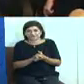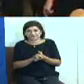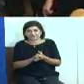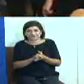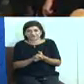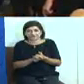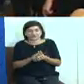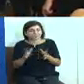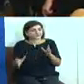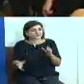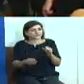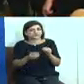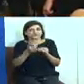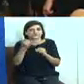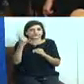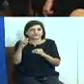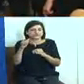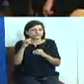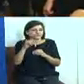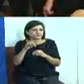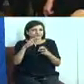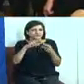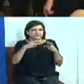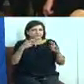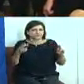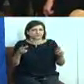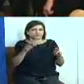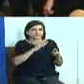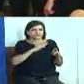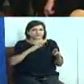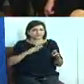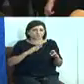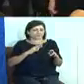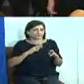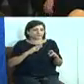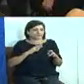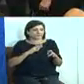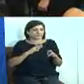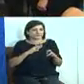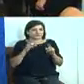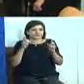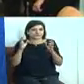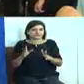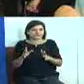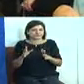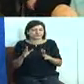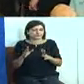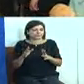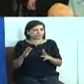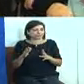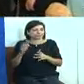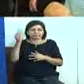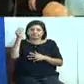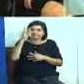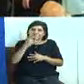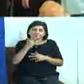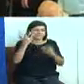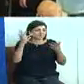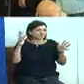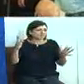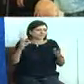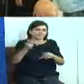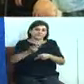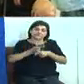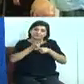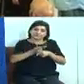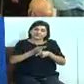I extend this yellow ribbon to work with you, the board of directors, who have been so gracious to me already and looking after me and